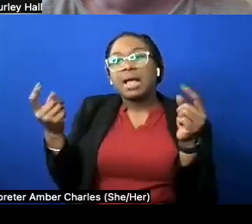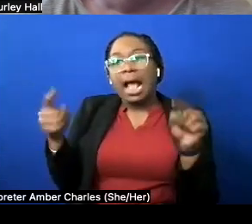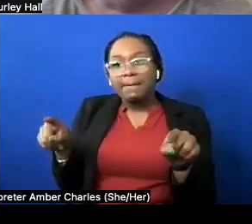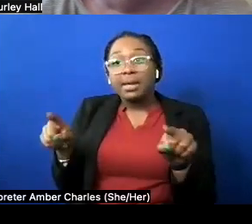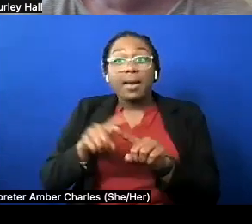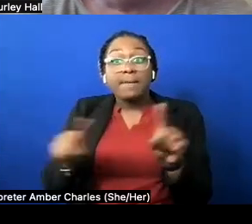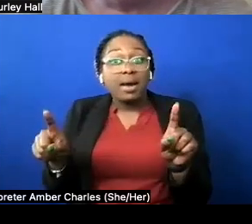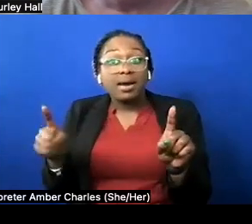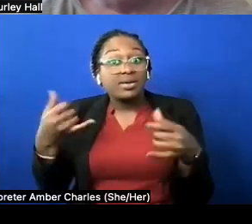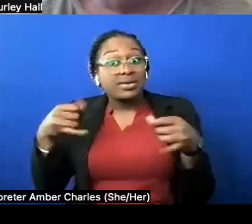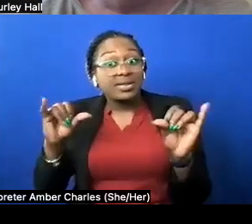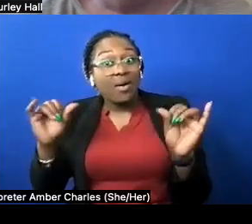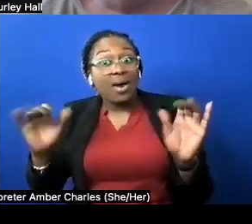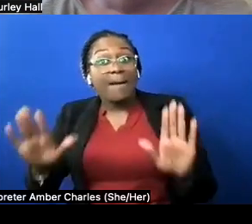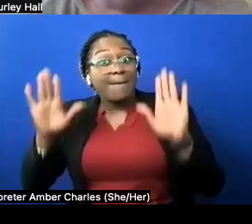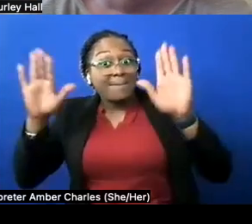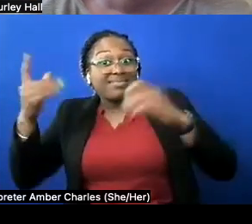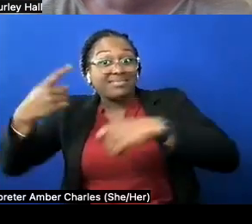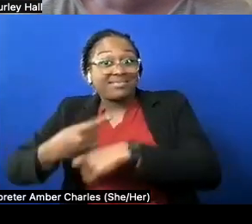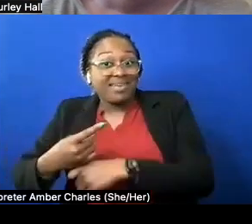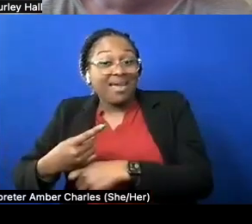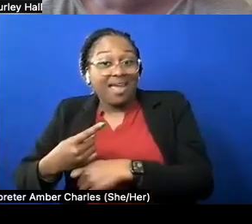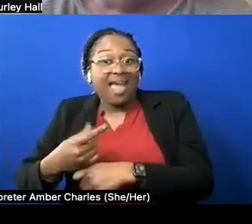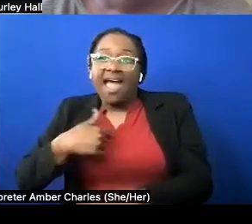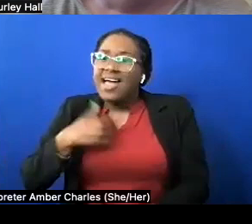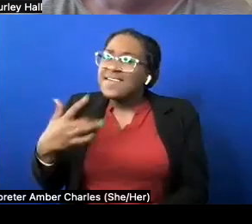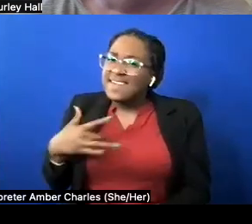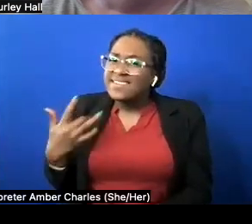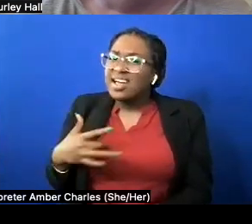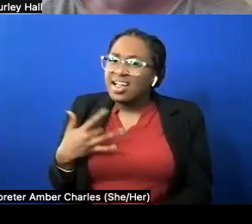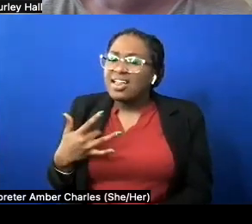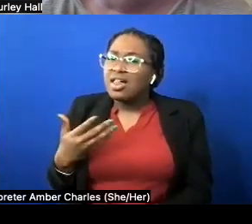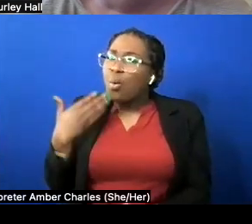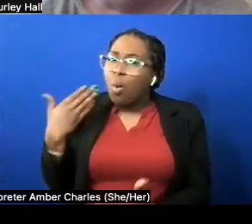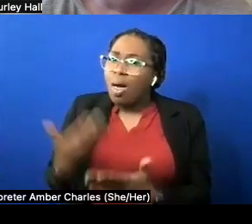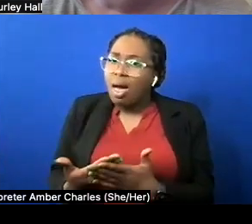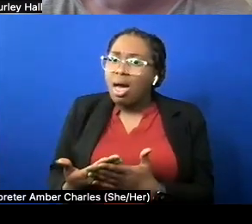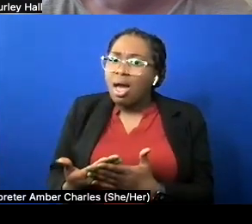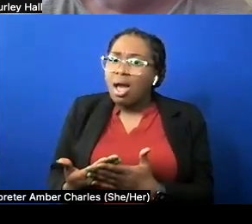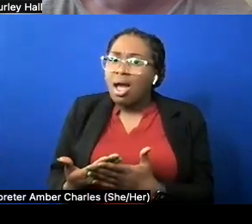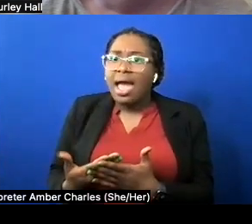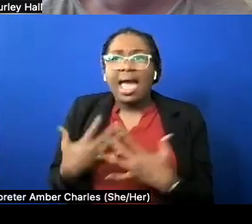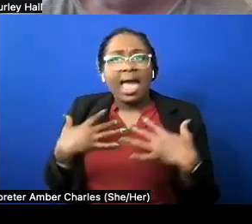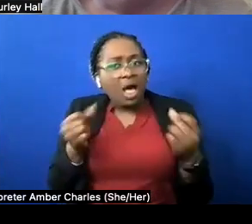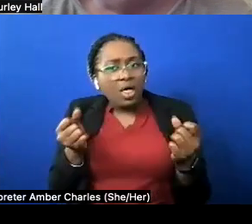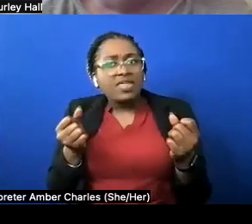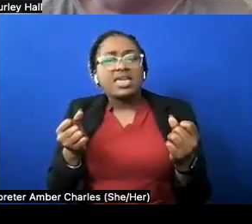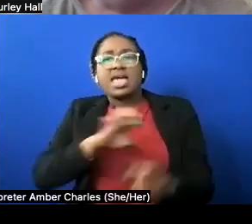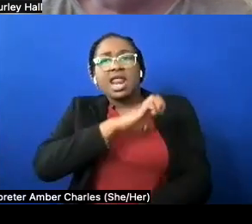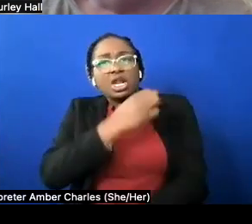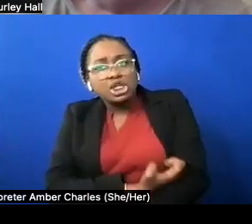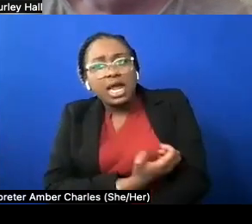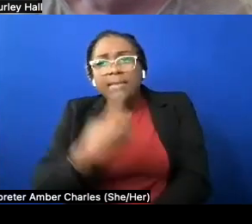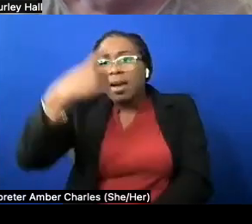made it an amazing day is that I felt well and healthy and energetic, and my brain was